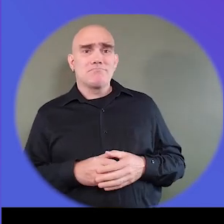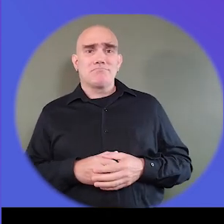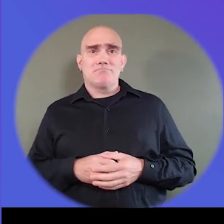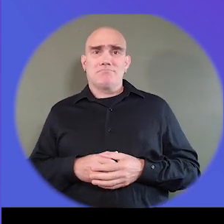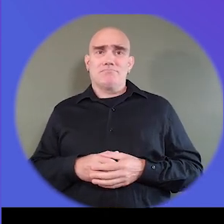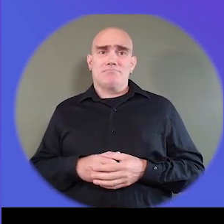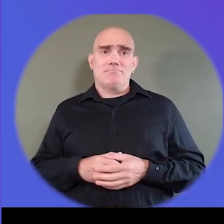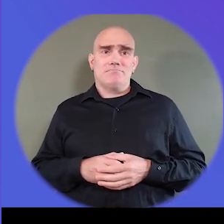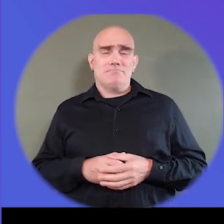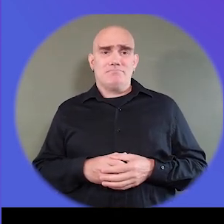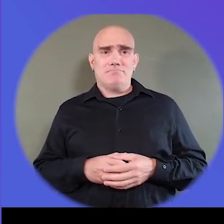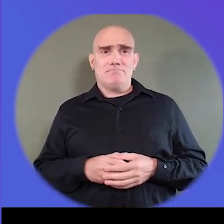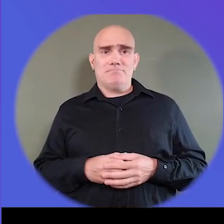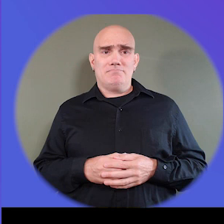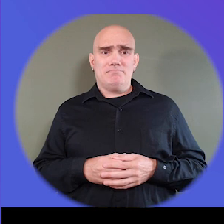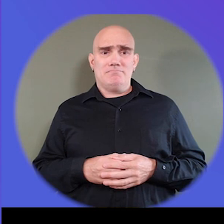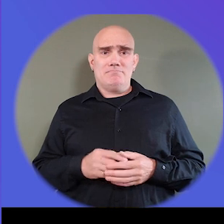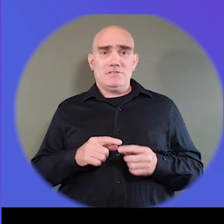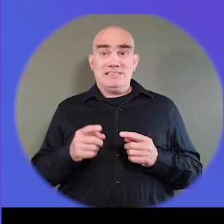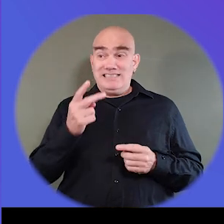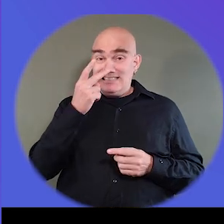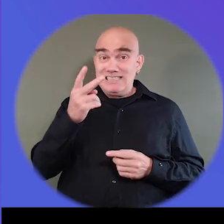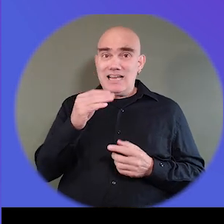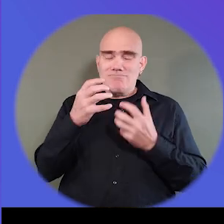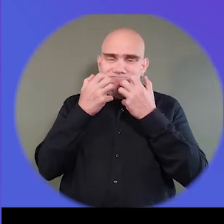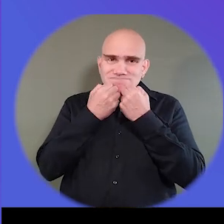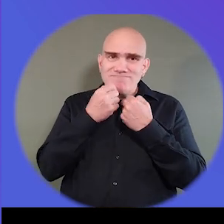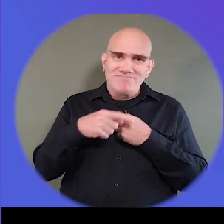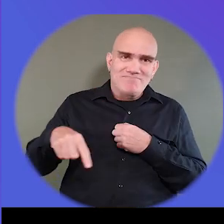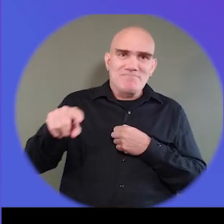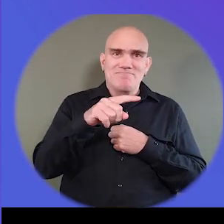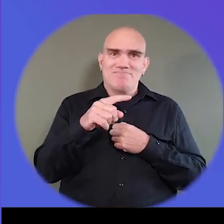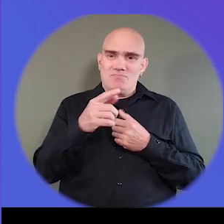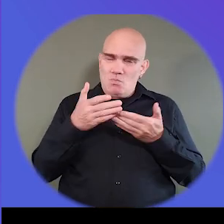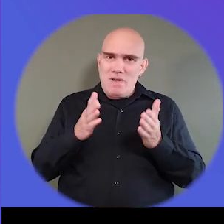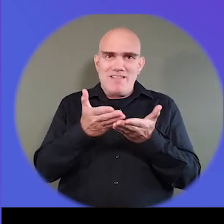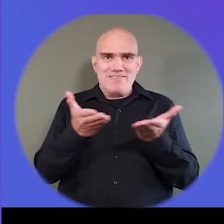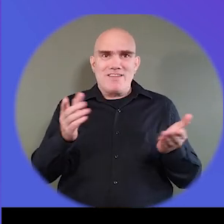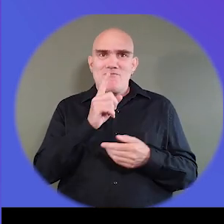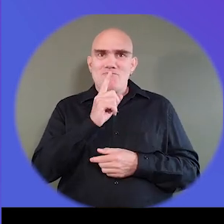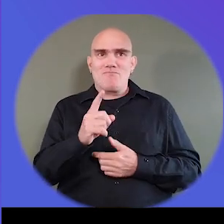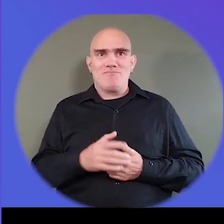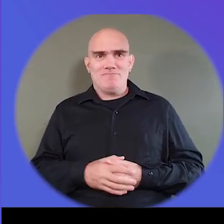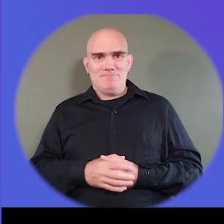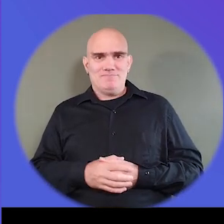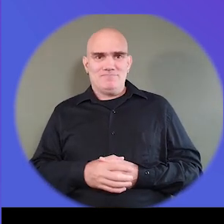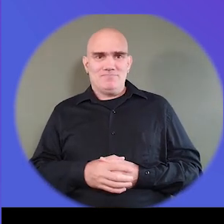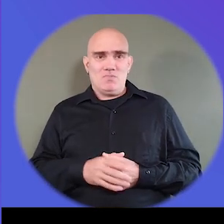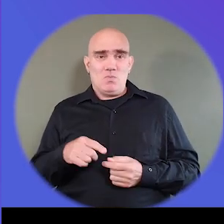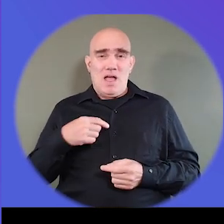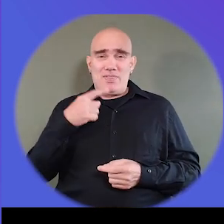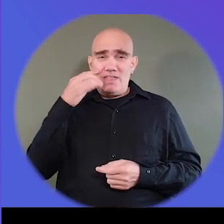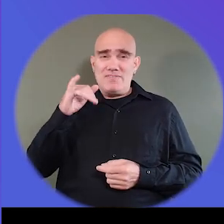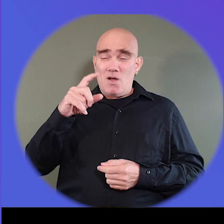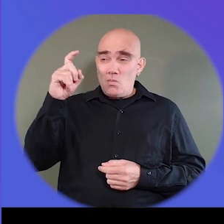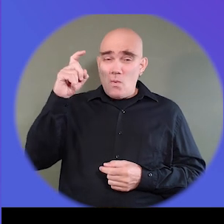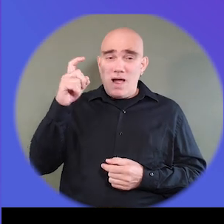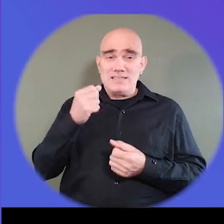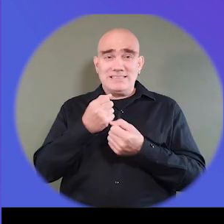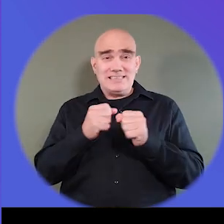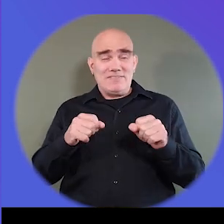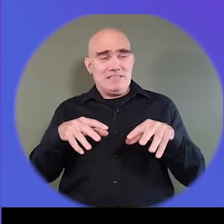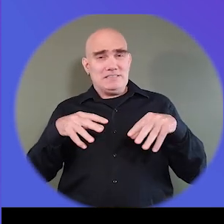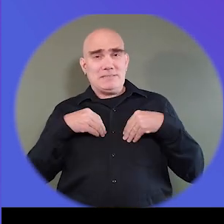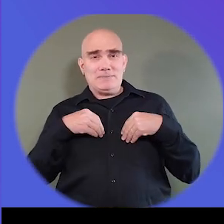harm, but to see and embrace them as they are. When I think of that